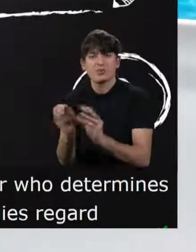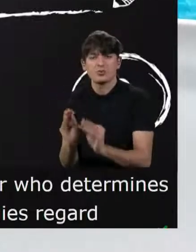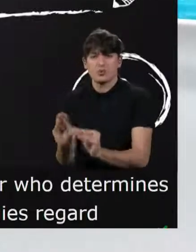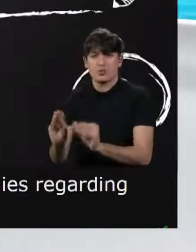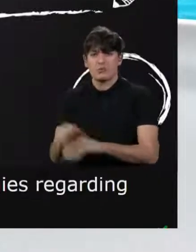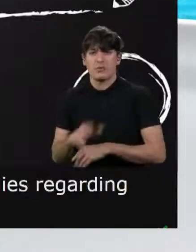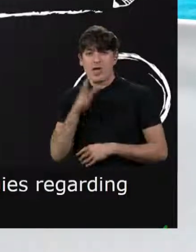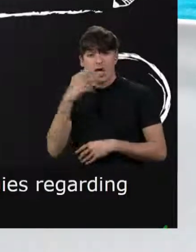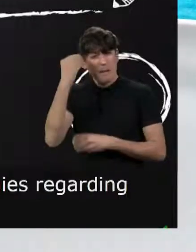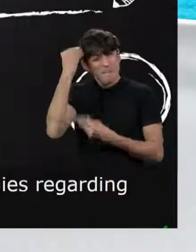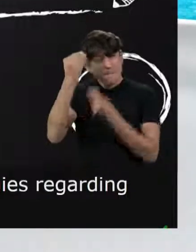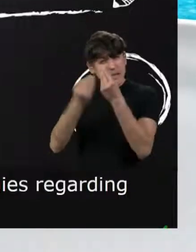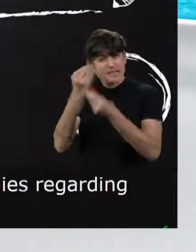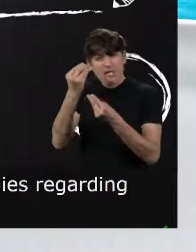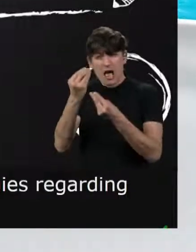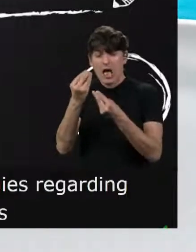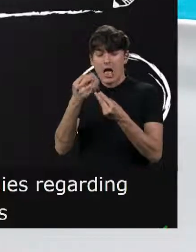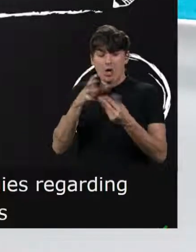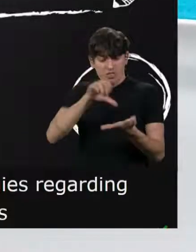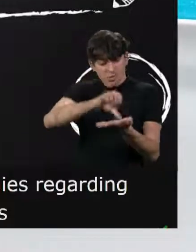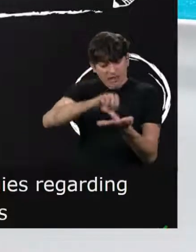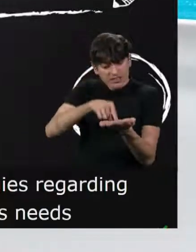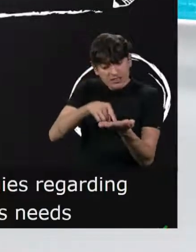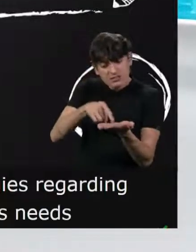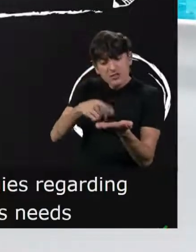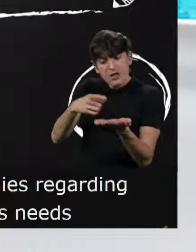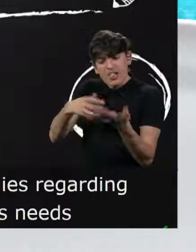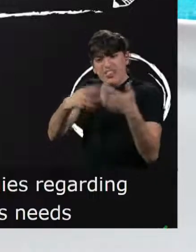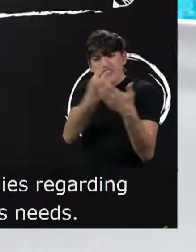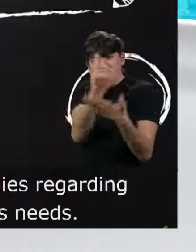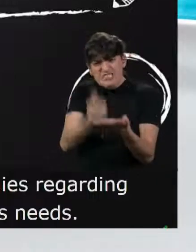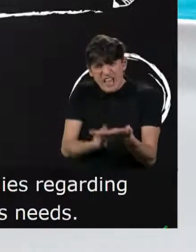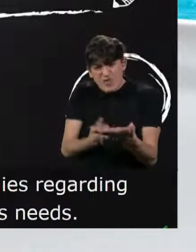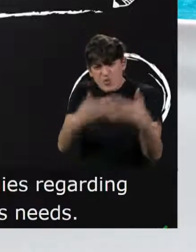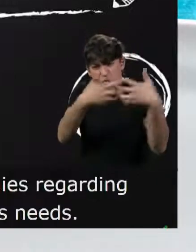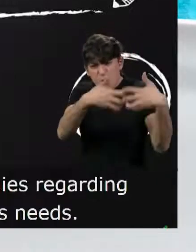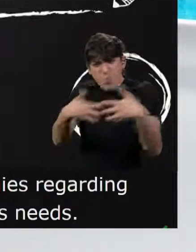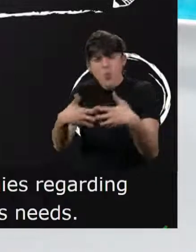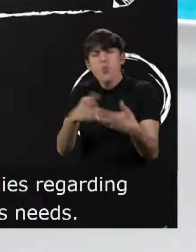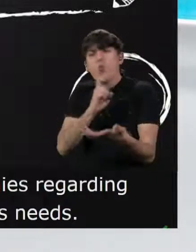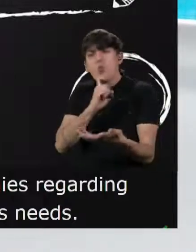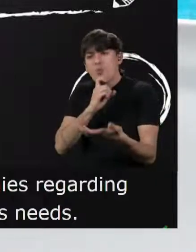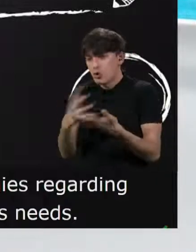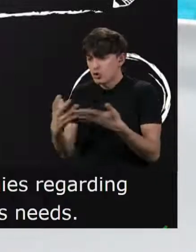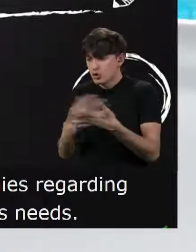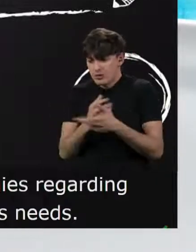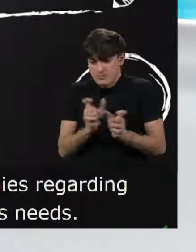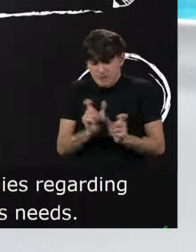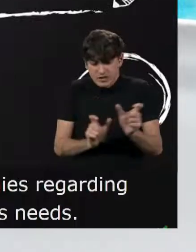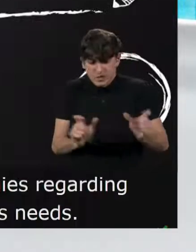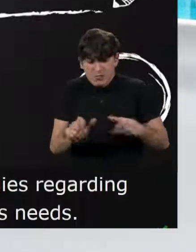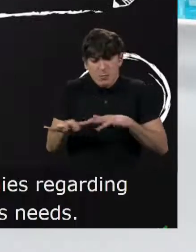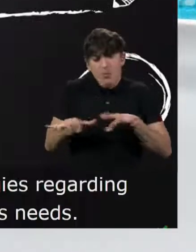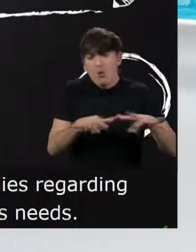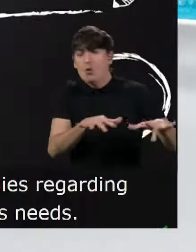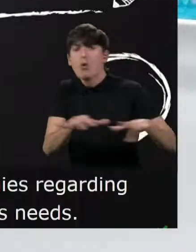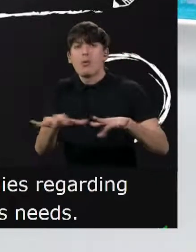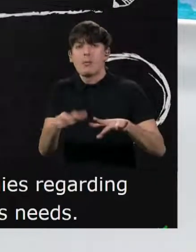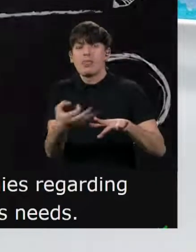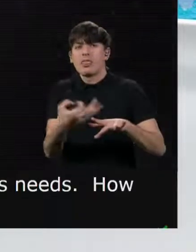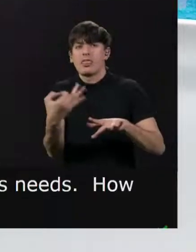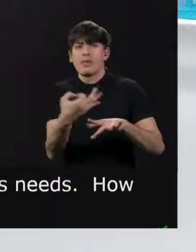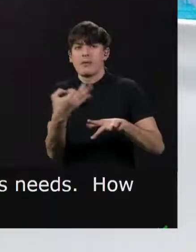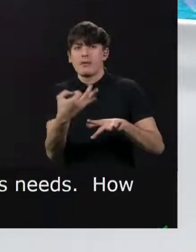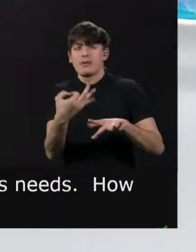to people's needs. How are cities planned nowadays? The